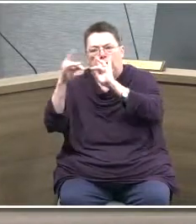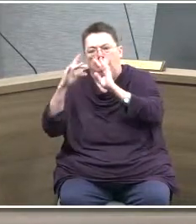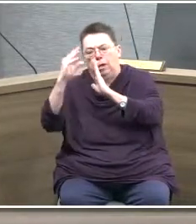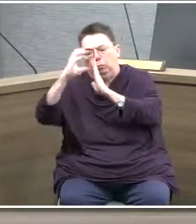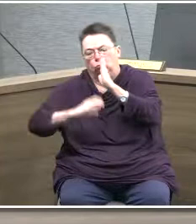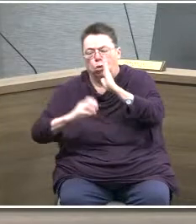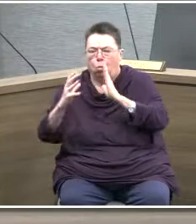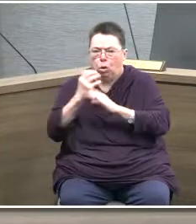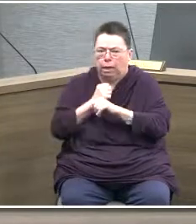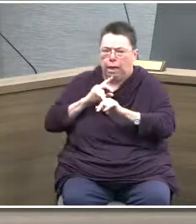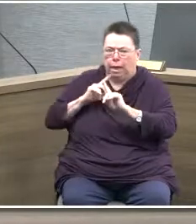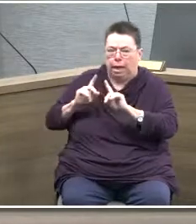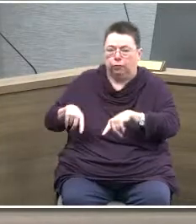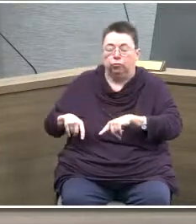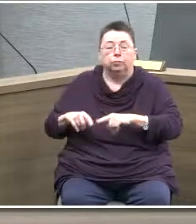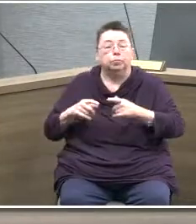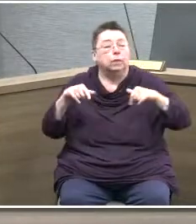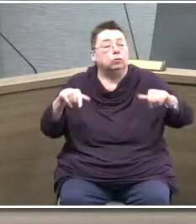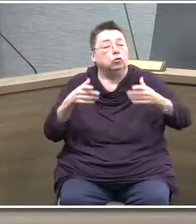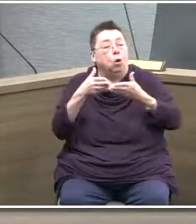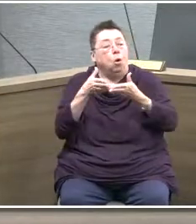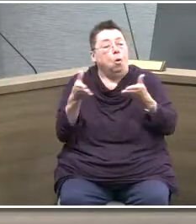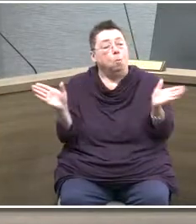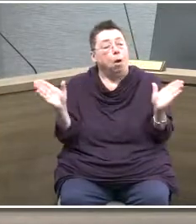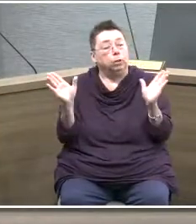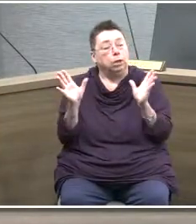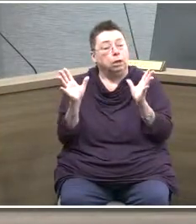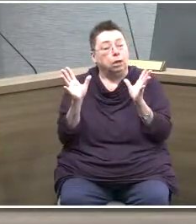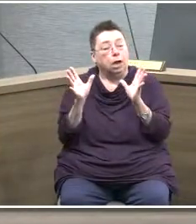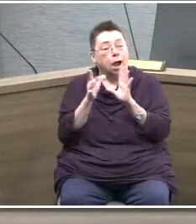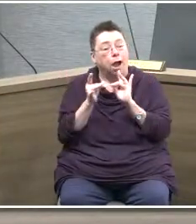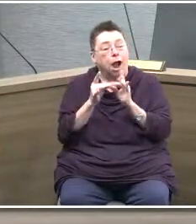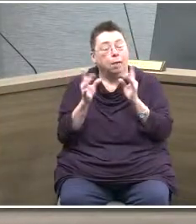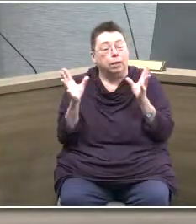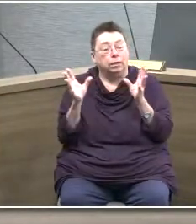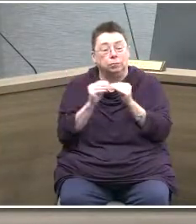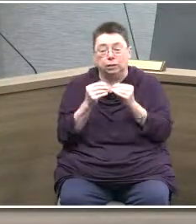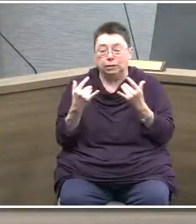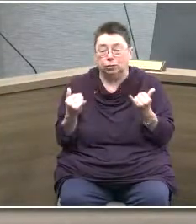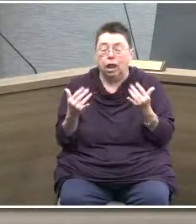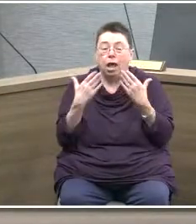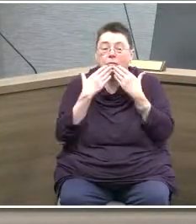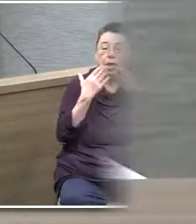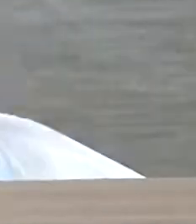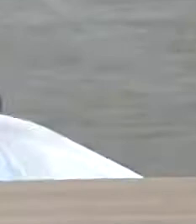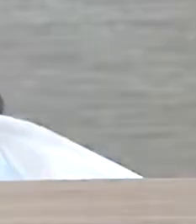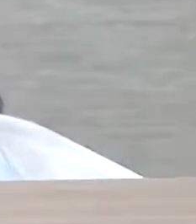response. This concludes the public comment hearing for today. Thank you for participating.